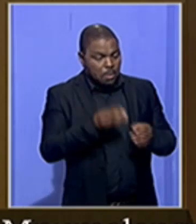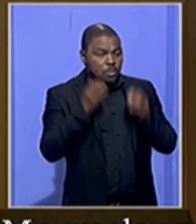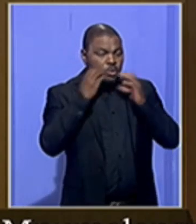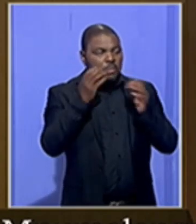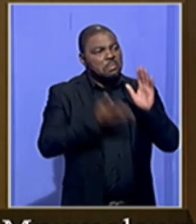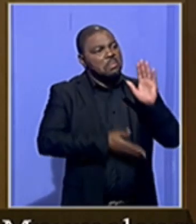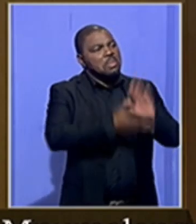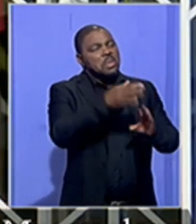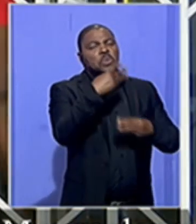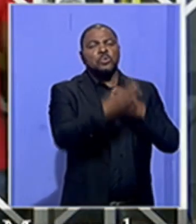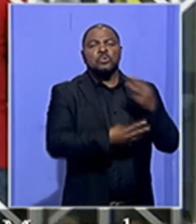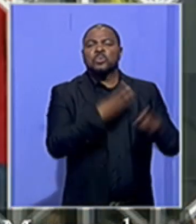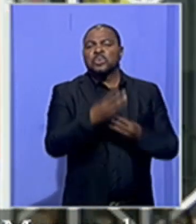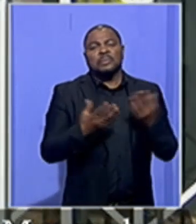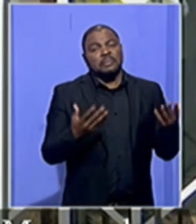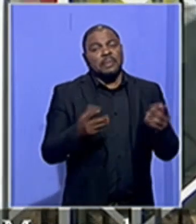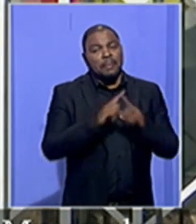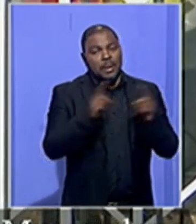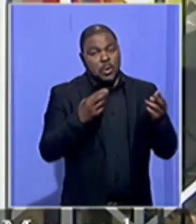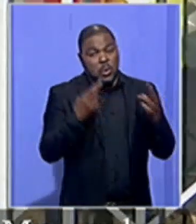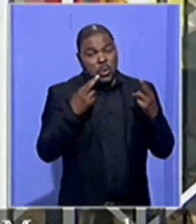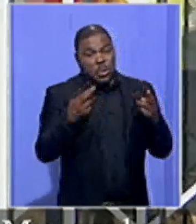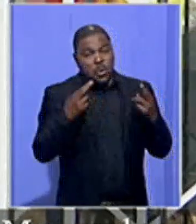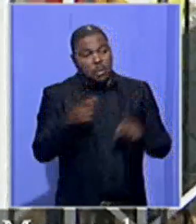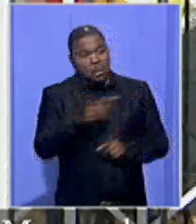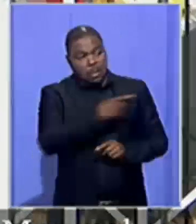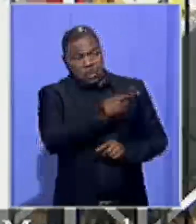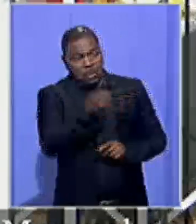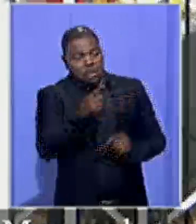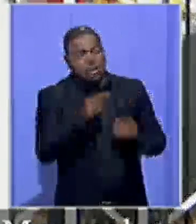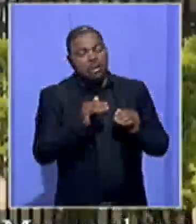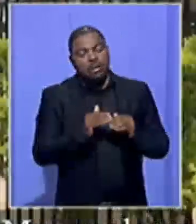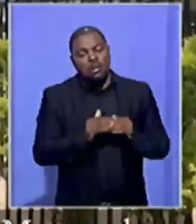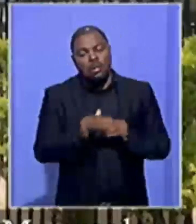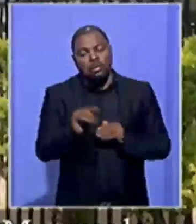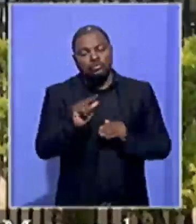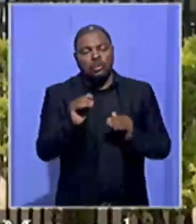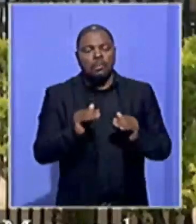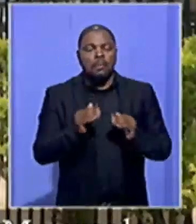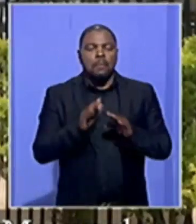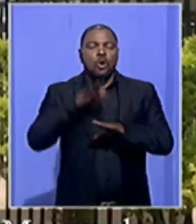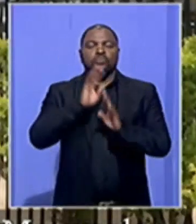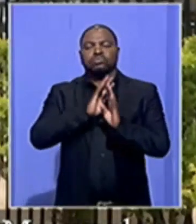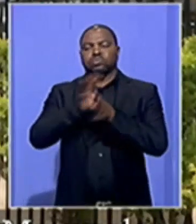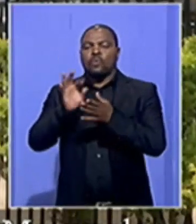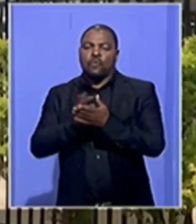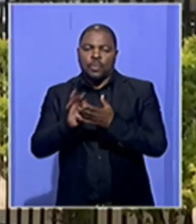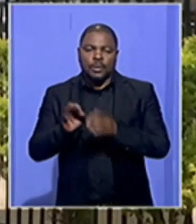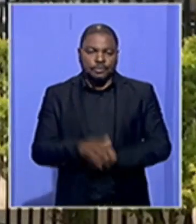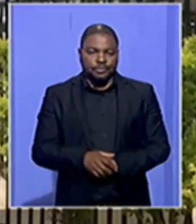ditirong, fela ba solofetse gore palo ya batlhophi e tla ya kwa godimo. We have registered